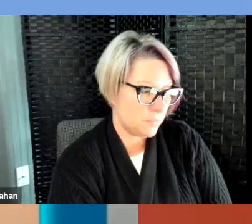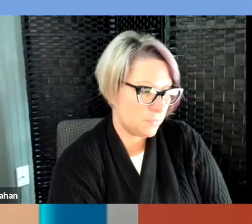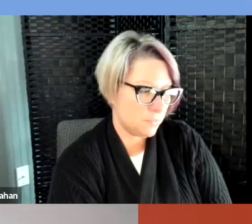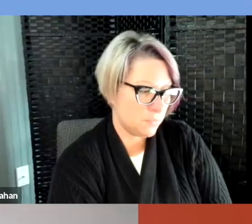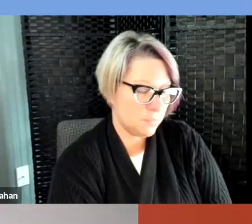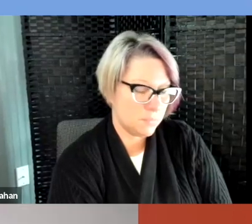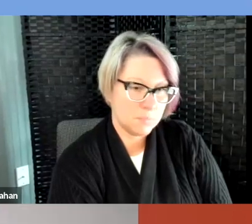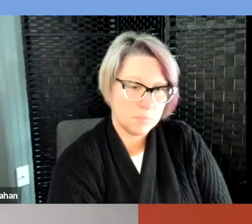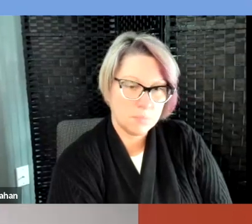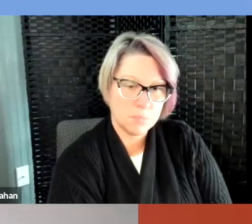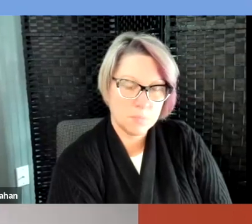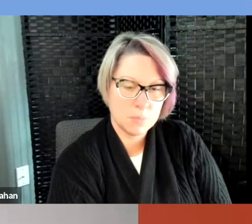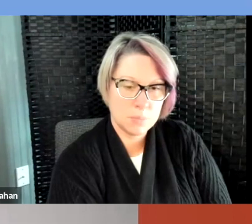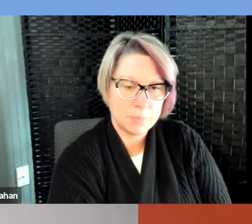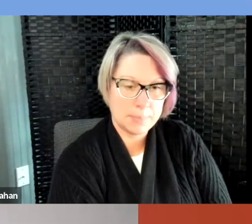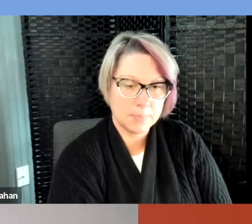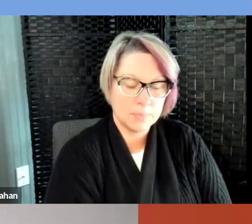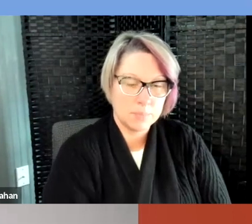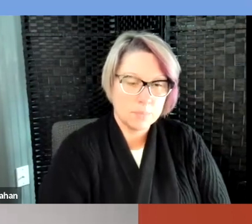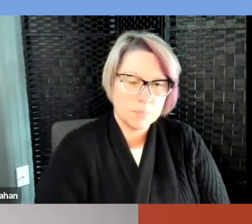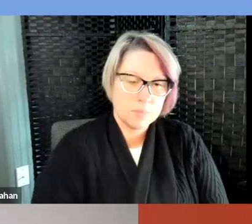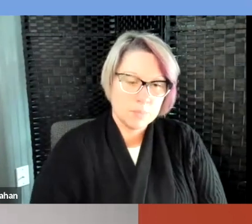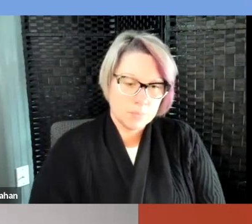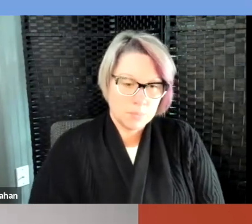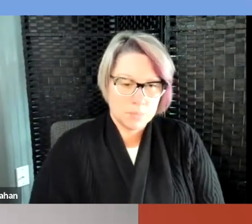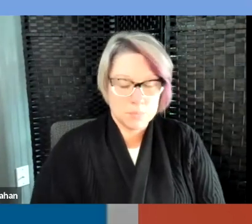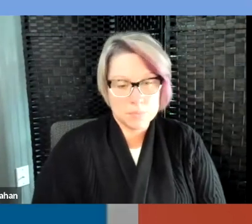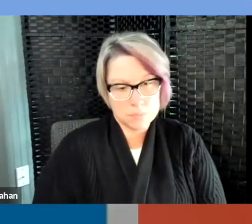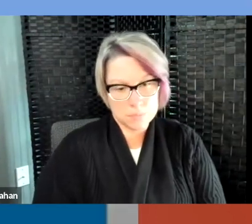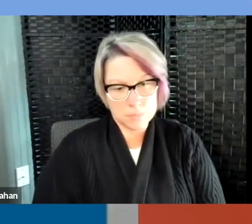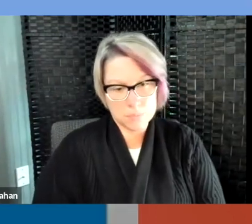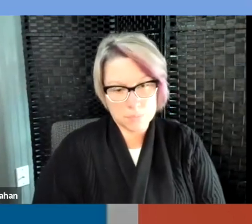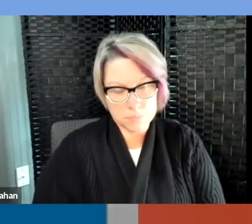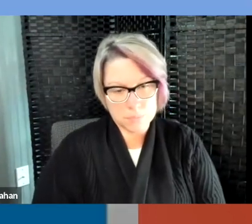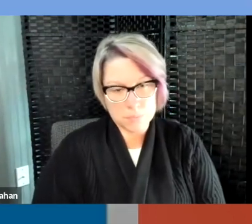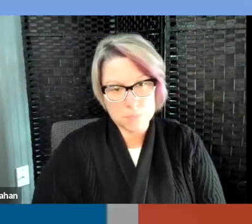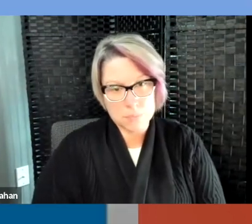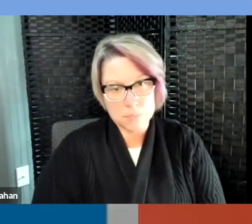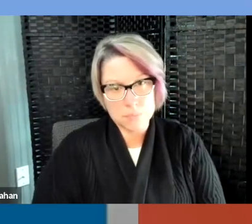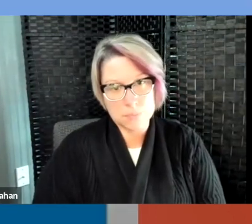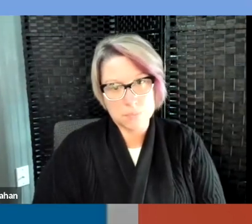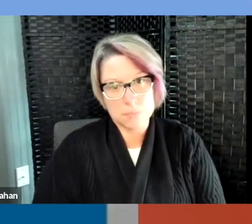I just have to send this to Darlene. She'll think it's so funny.